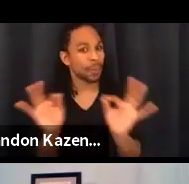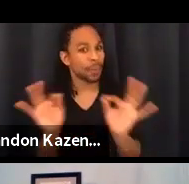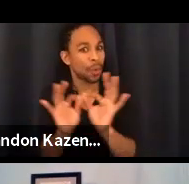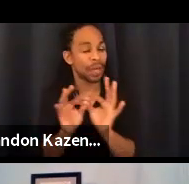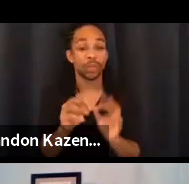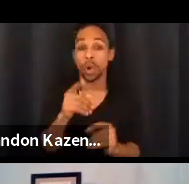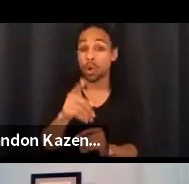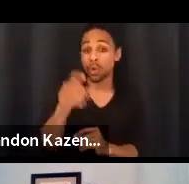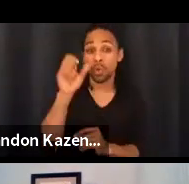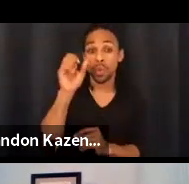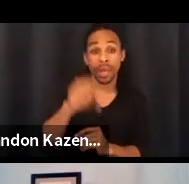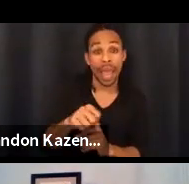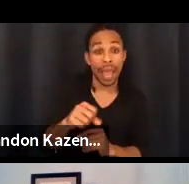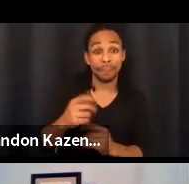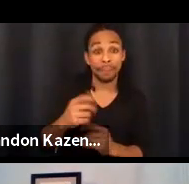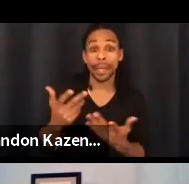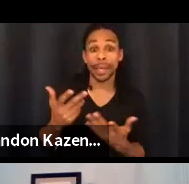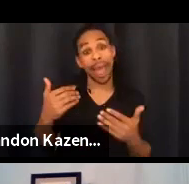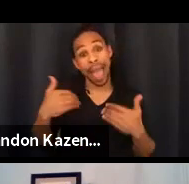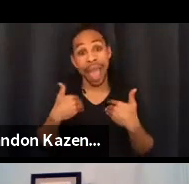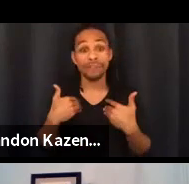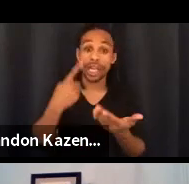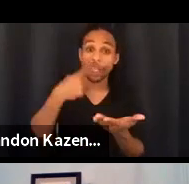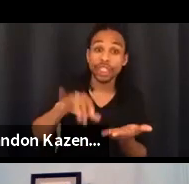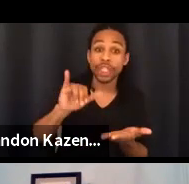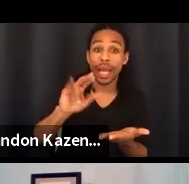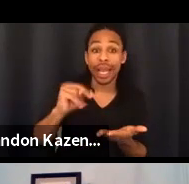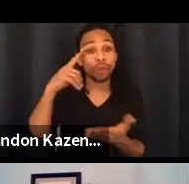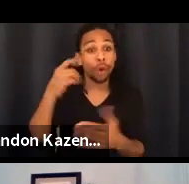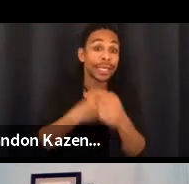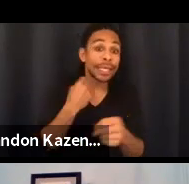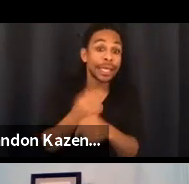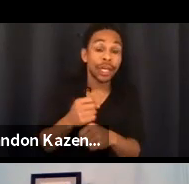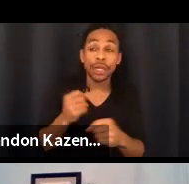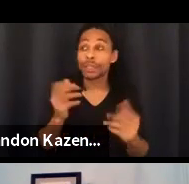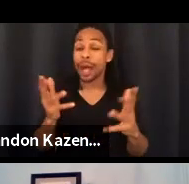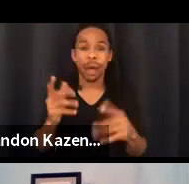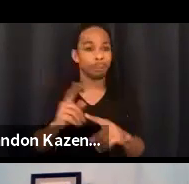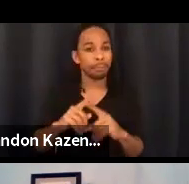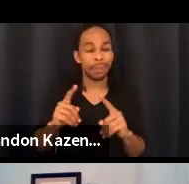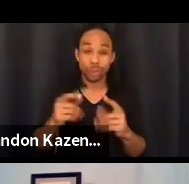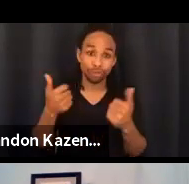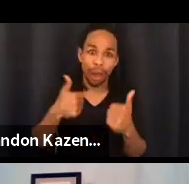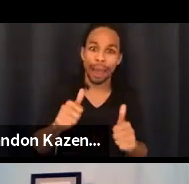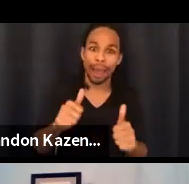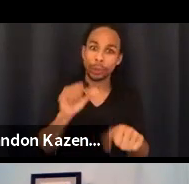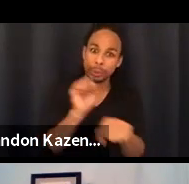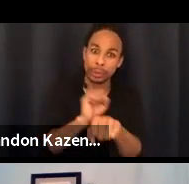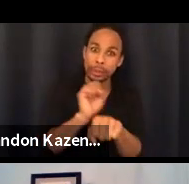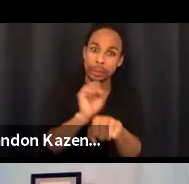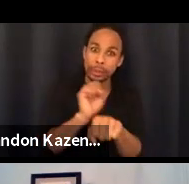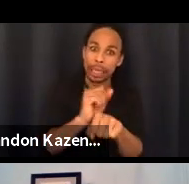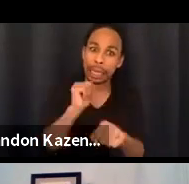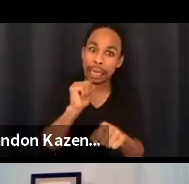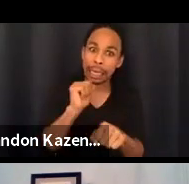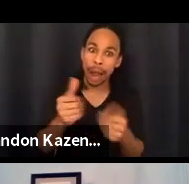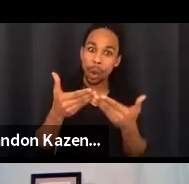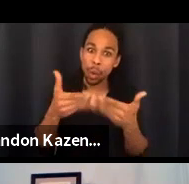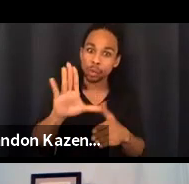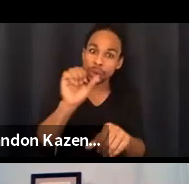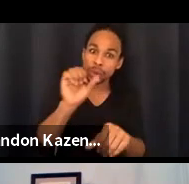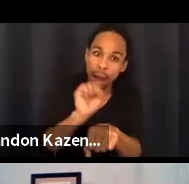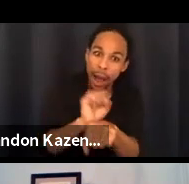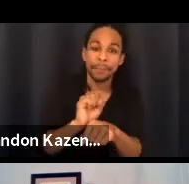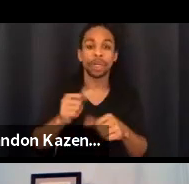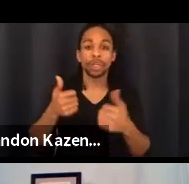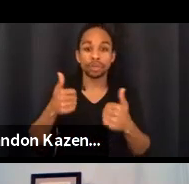just not trying to lose your job, trying to get through the person who's, you know, leading the company, and